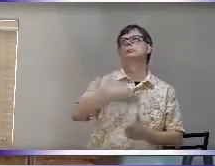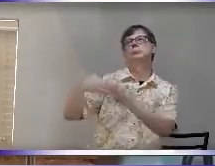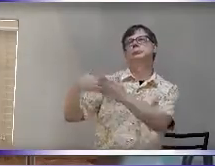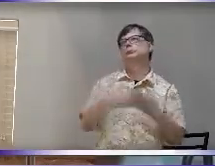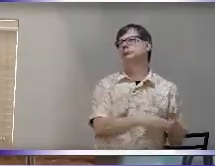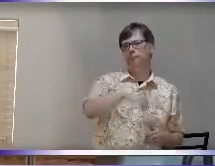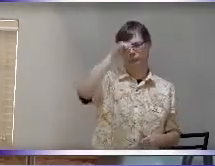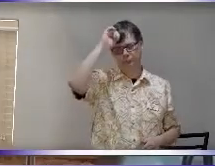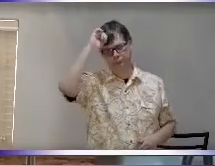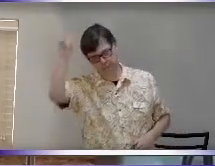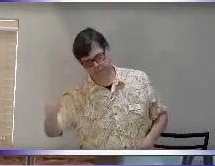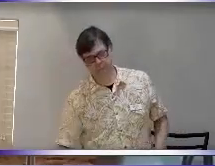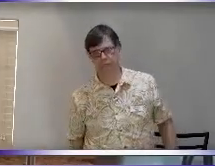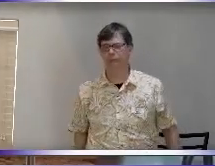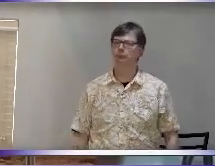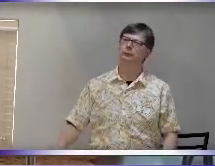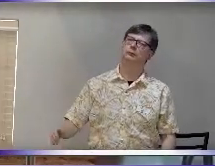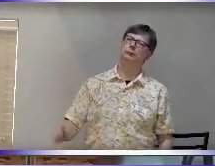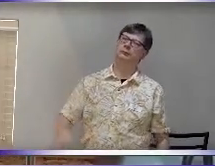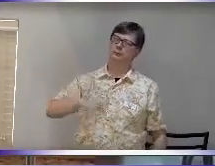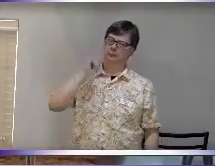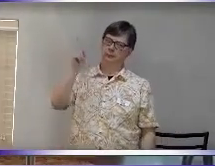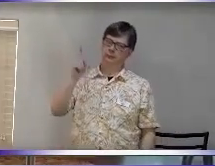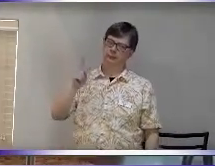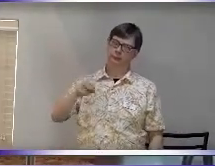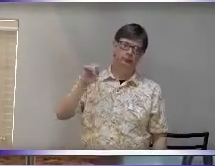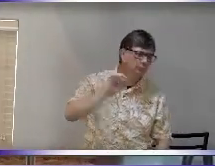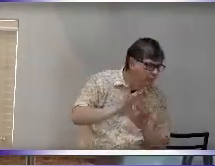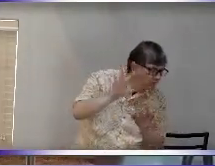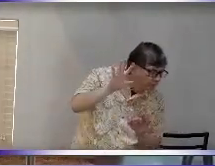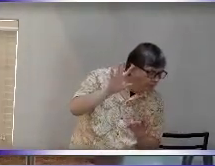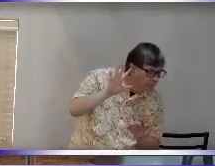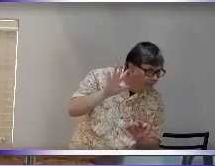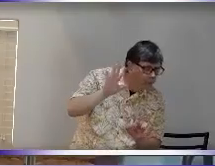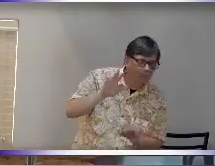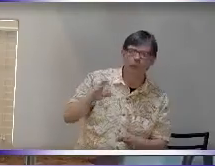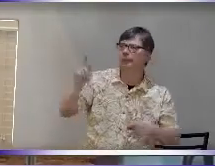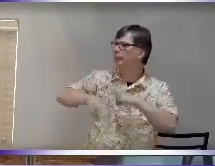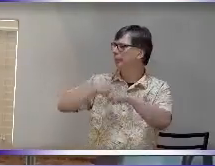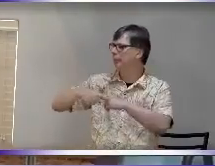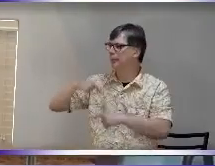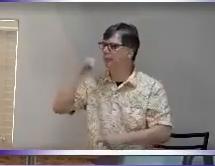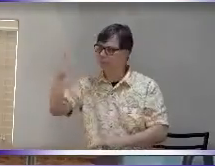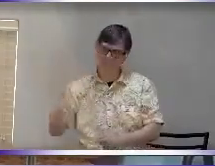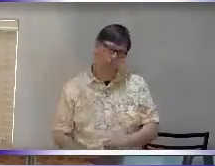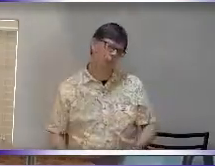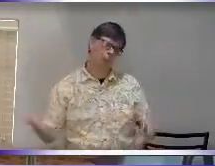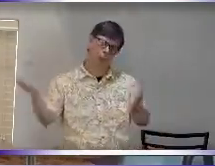our meditation this morning was about oneness, so we've already got a hint of how we might go about doing